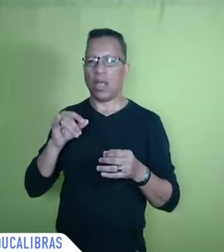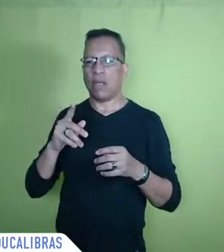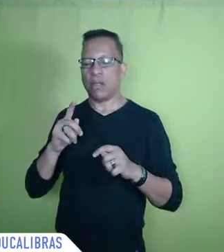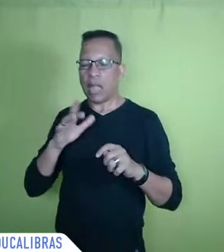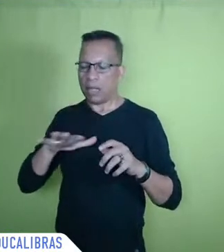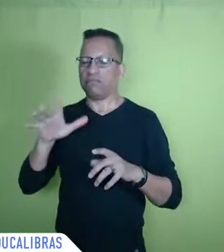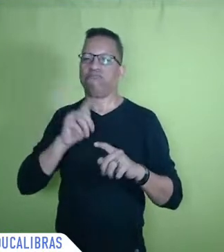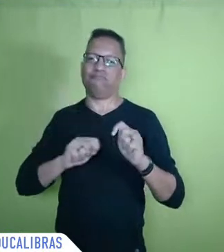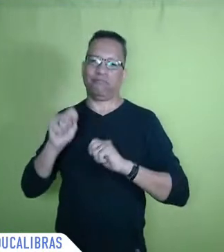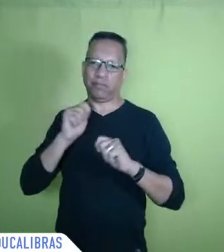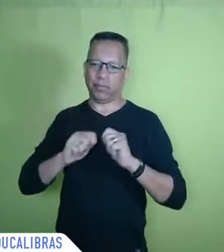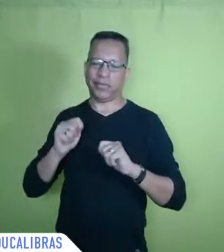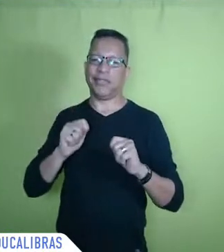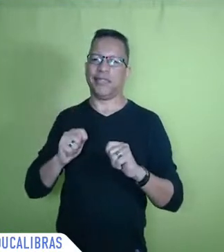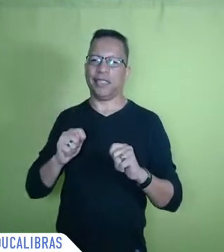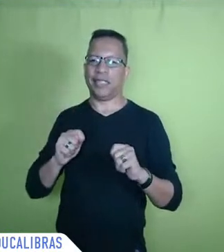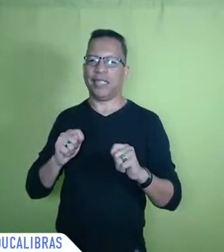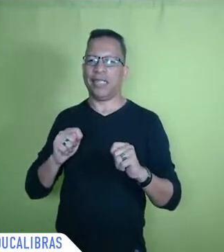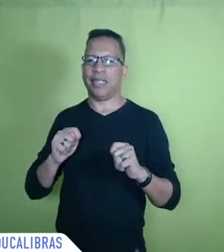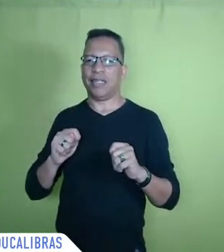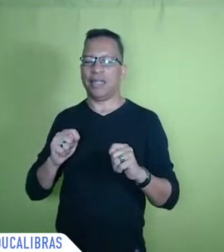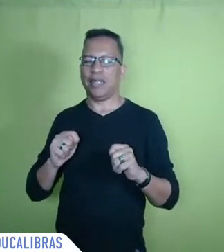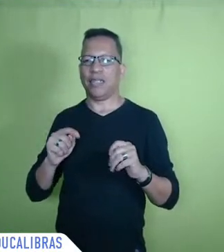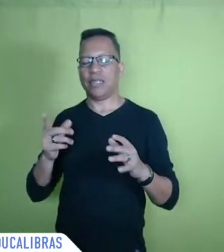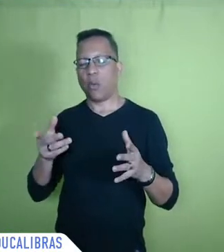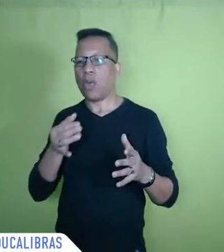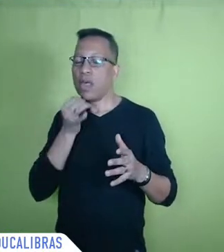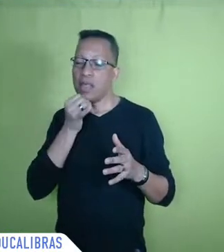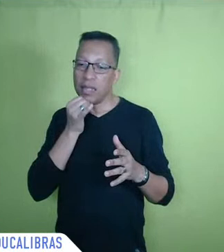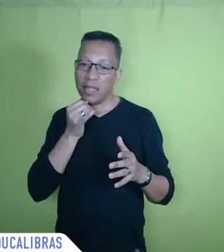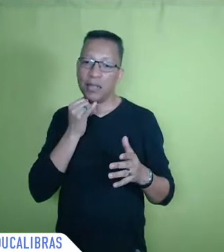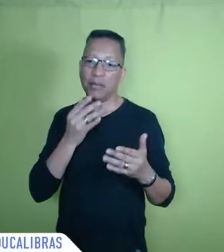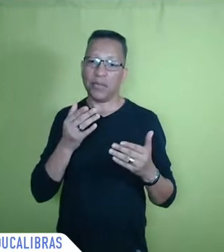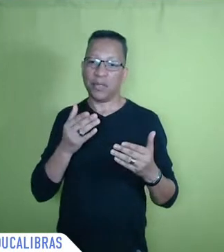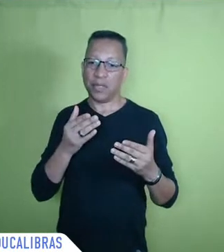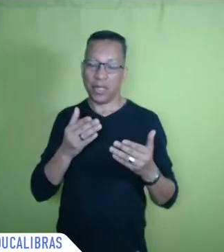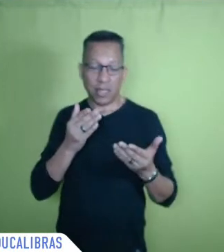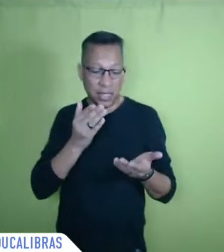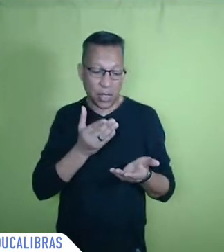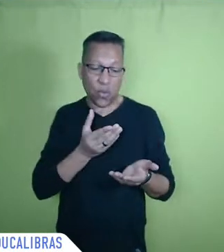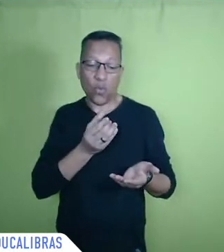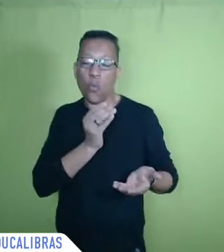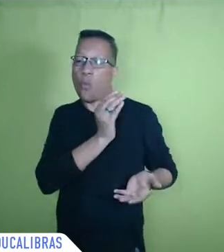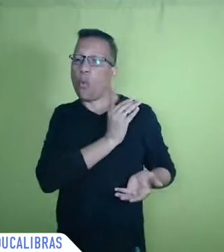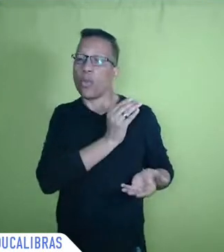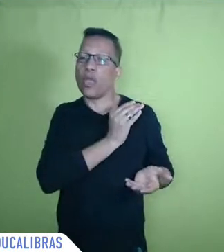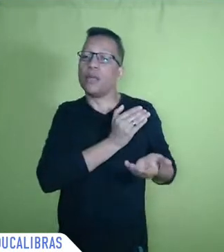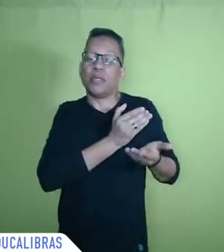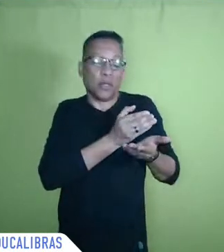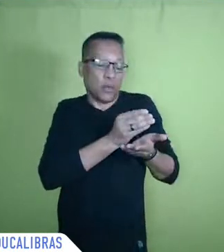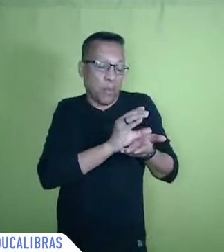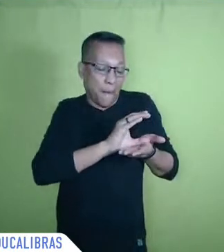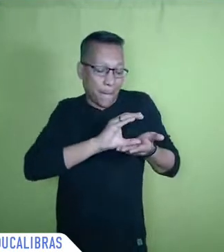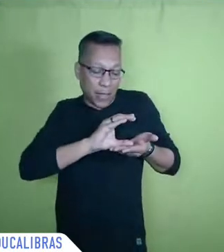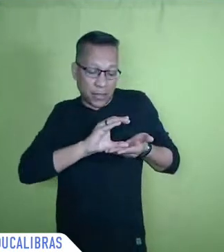grossly resuming, I think if you have, the solution has to be economic. That means